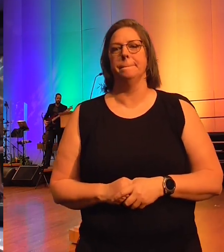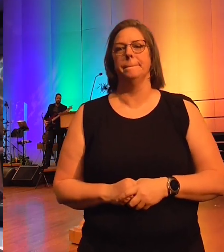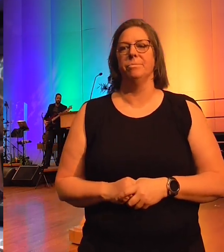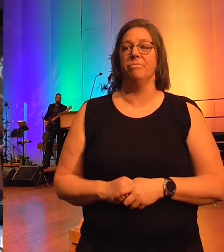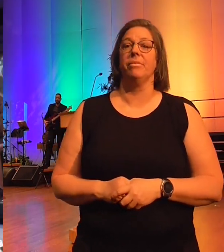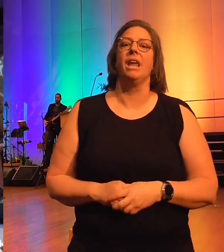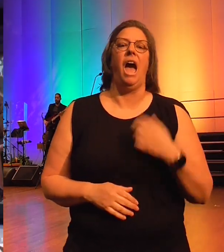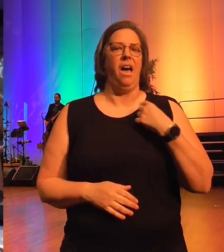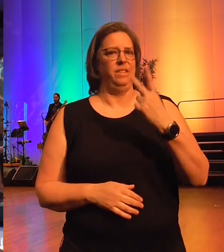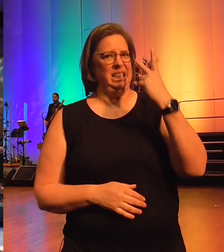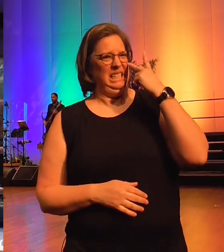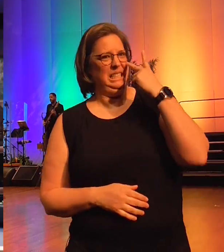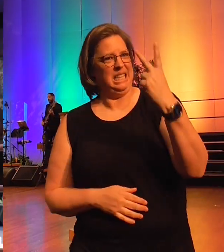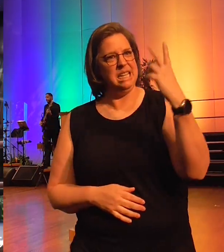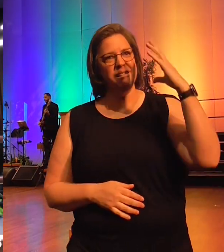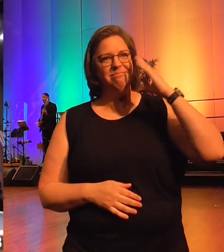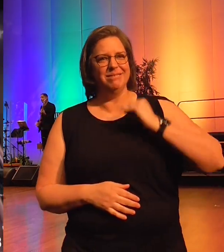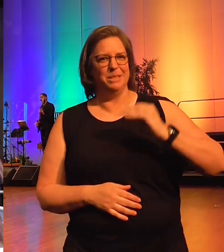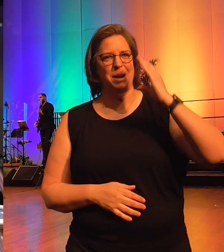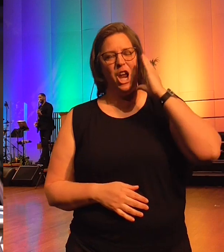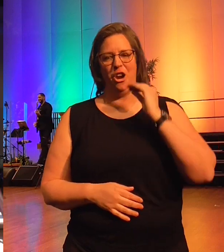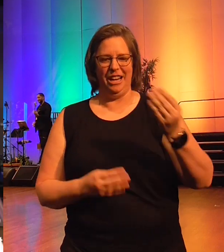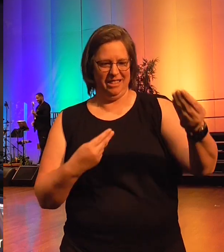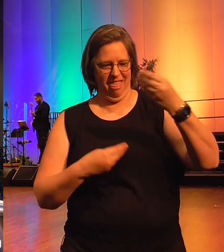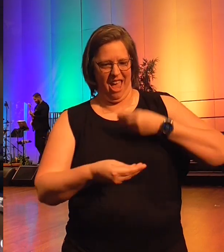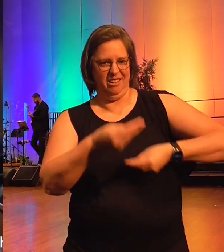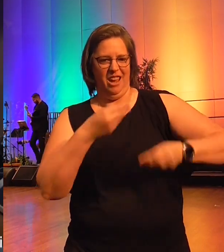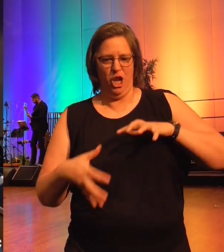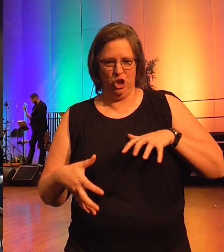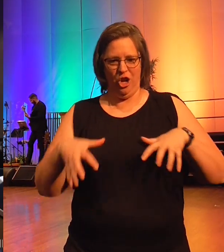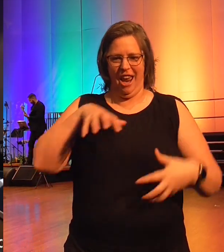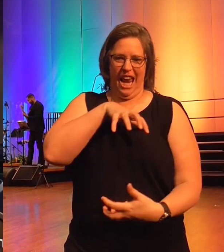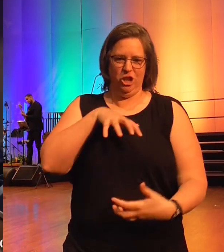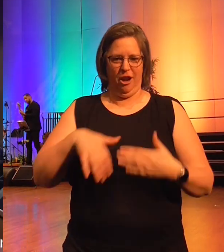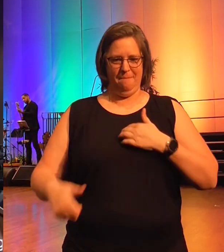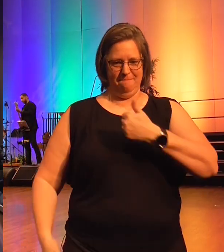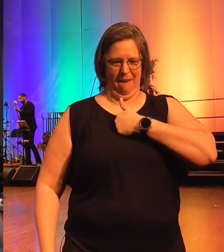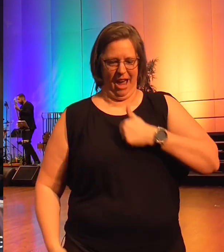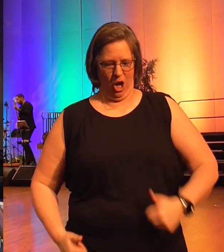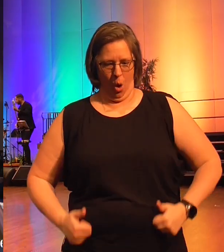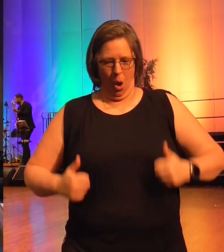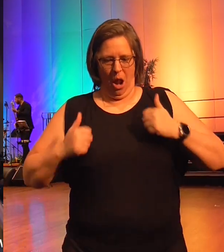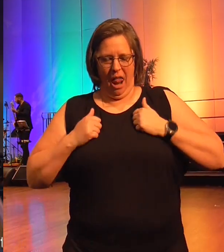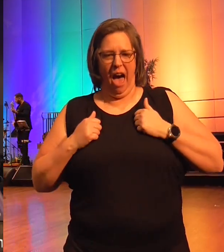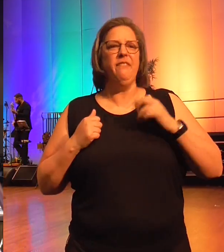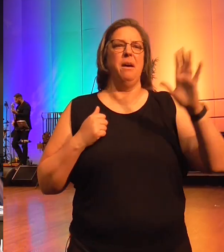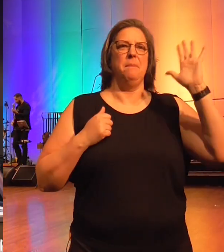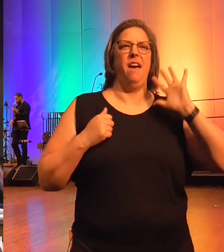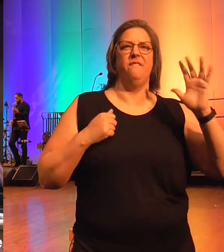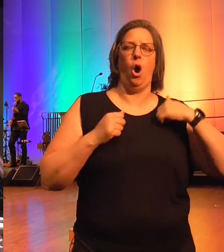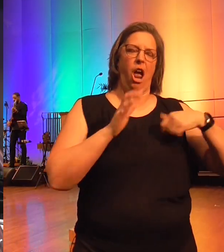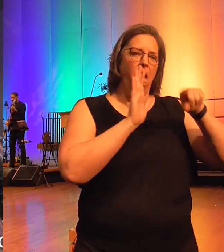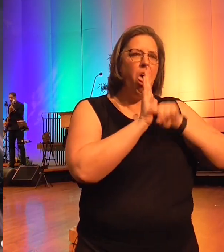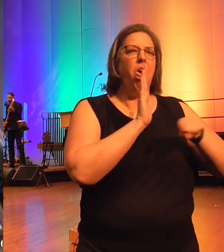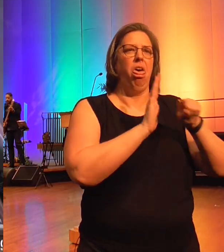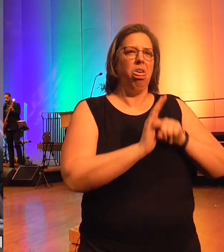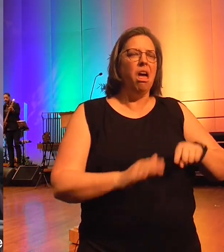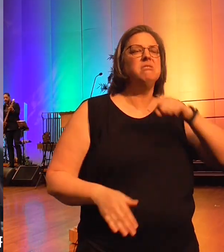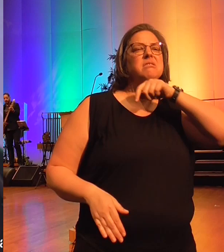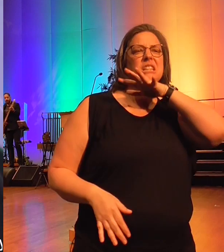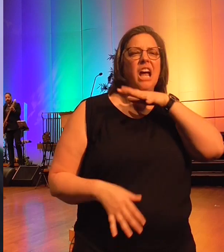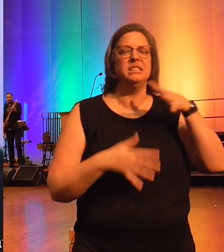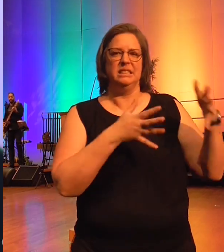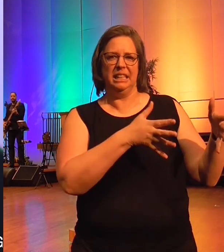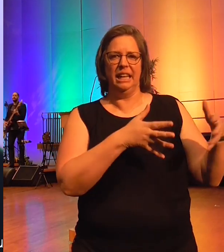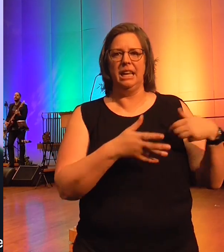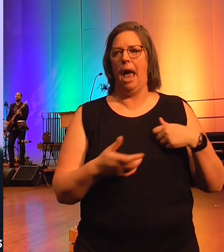I've seen it move in my own life. Took me from dusty roads into paradise.